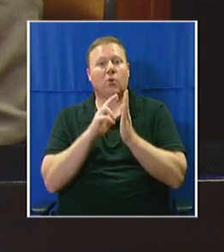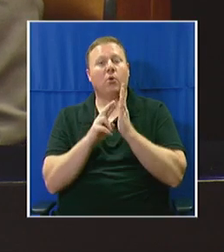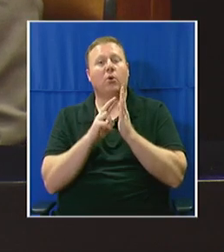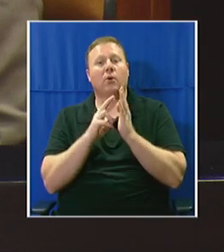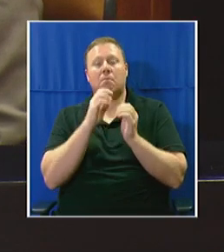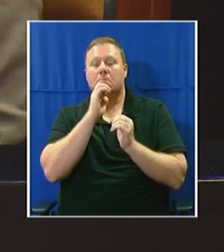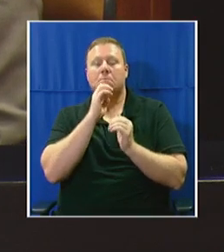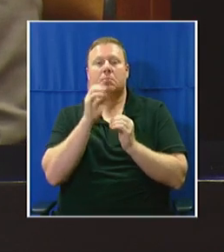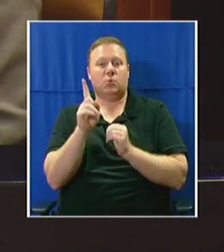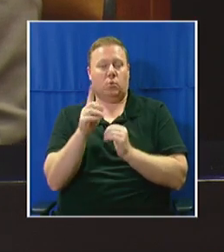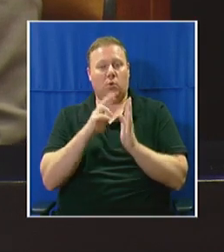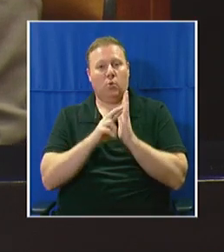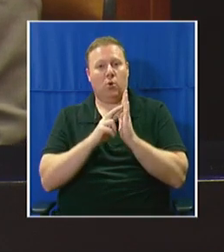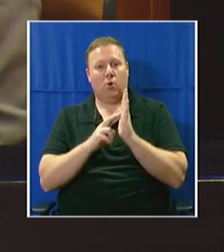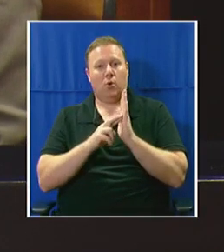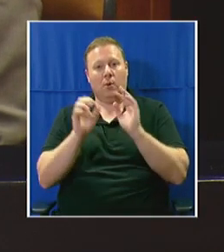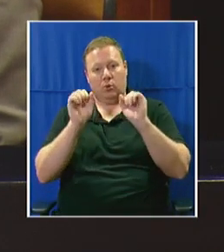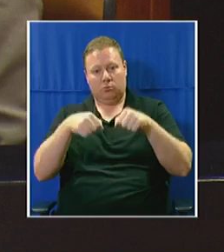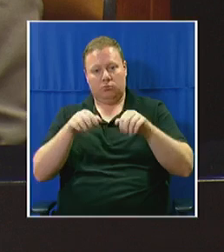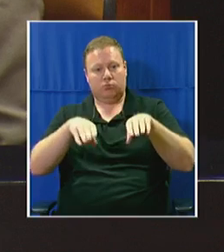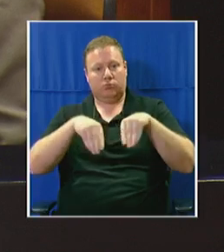honorable members